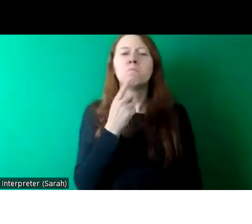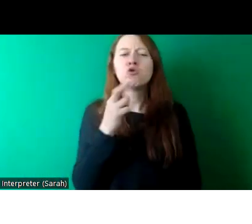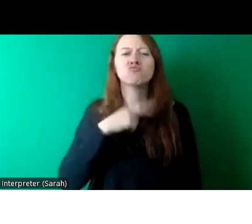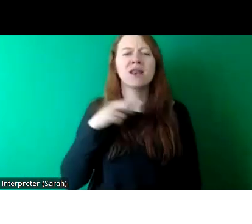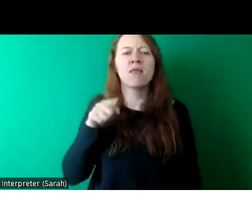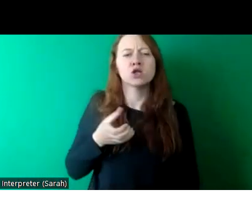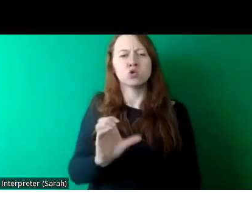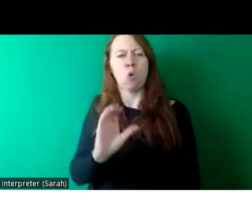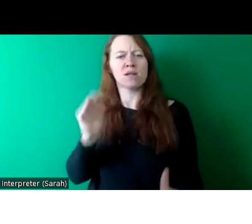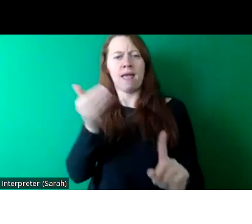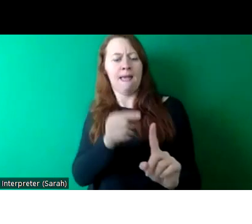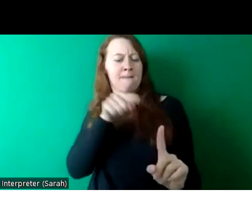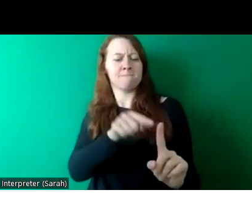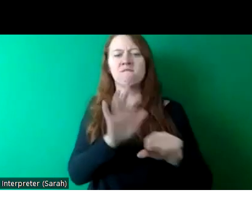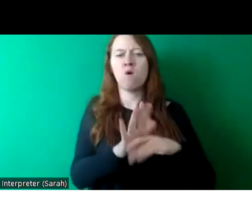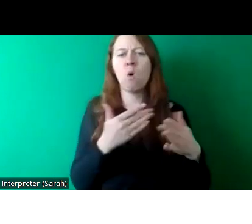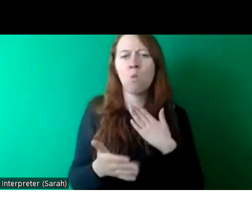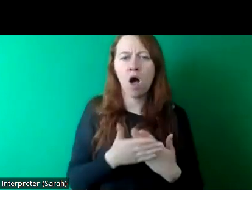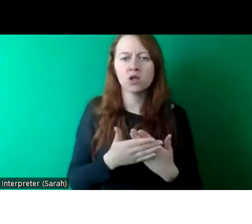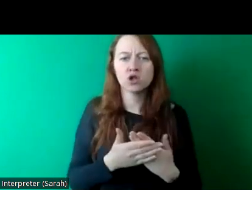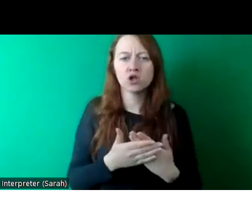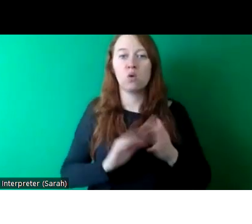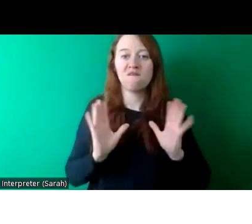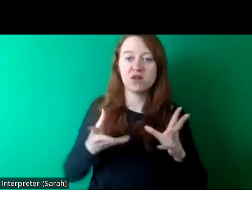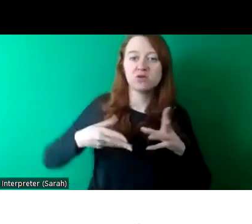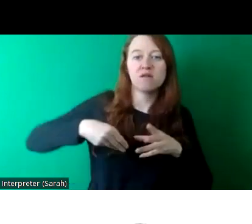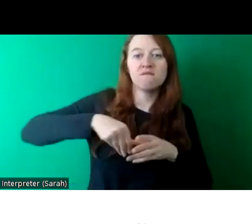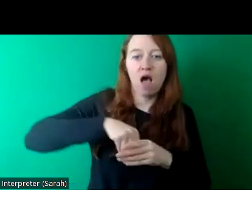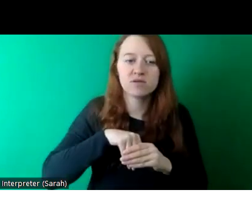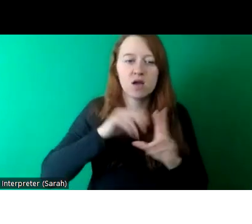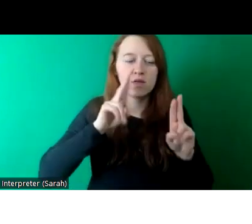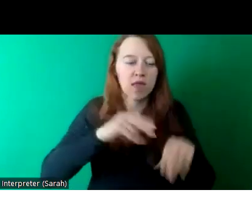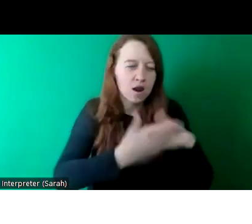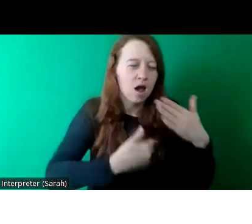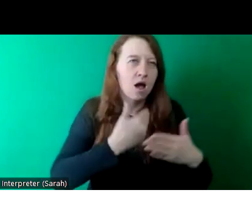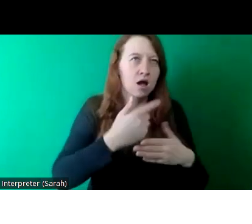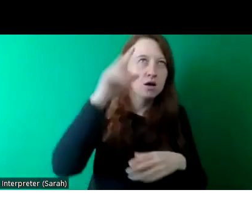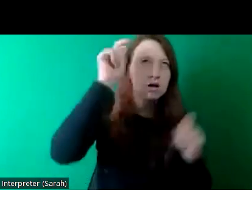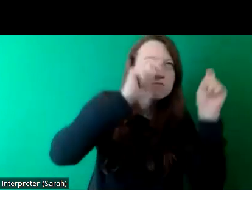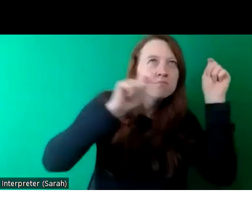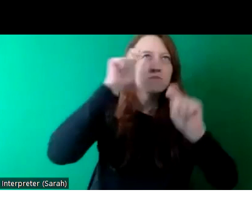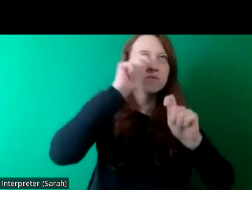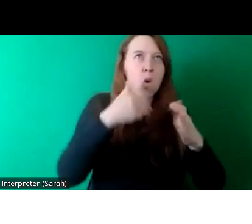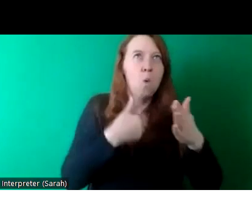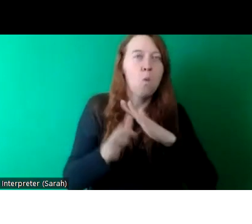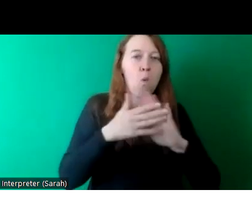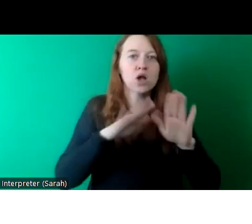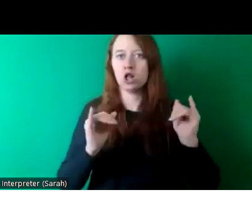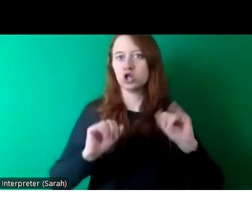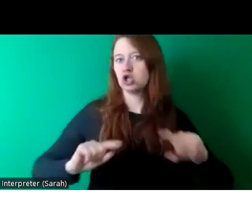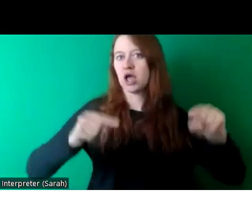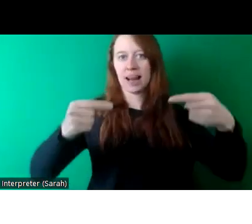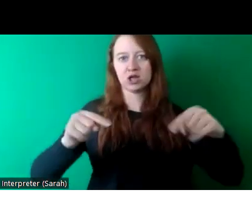to critically review some of the key global development challenges that we face, to give them a chance to share and enhance their